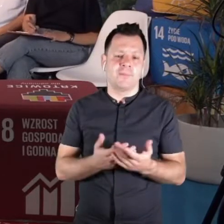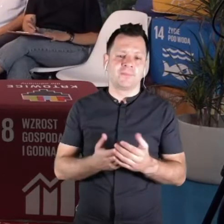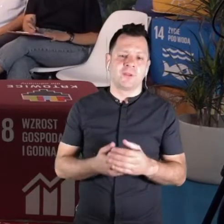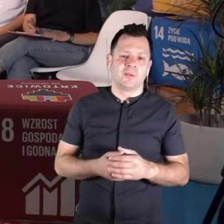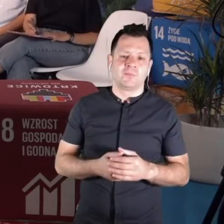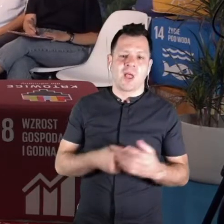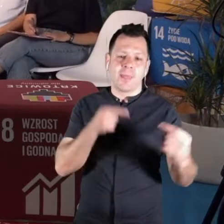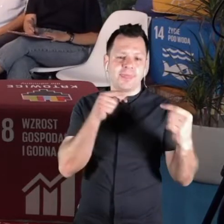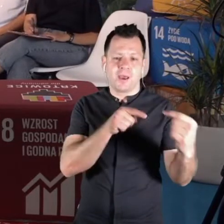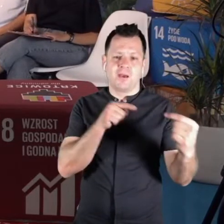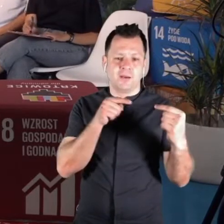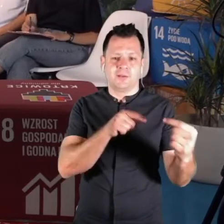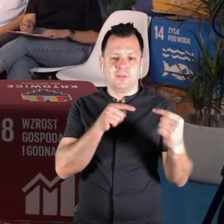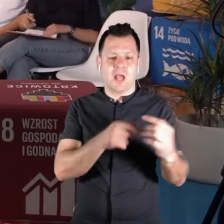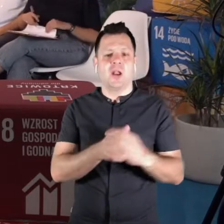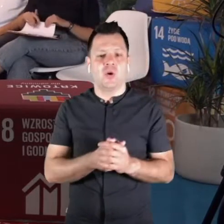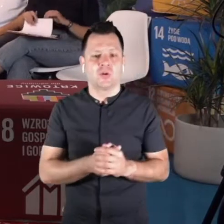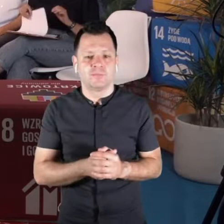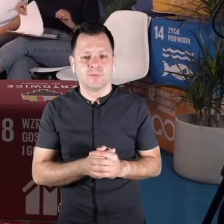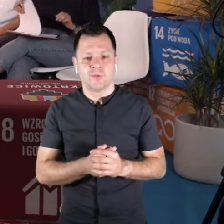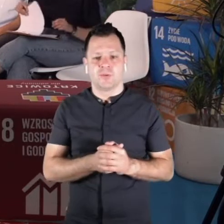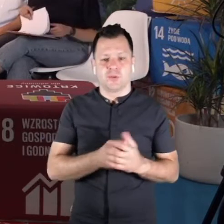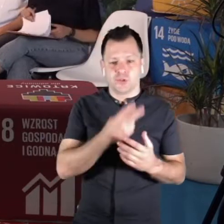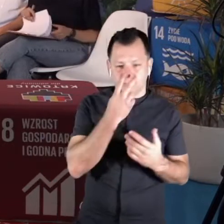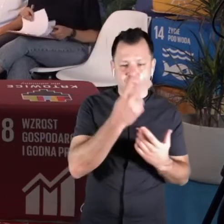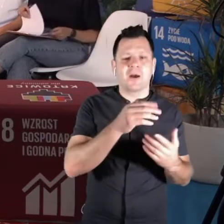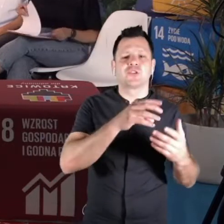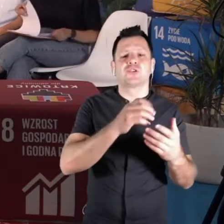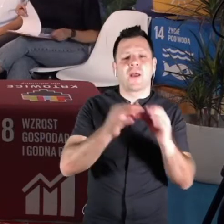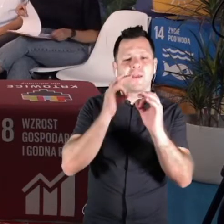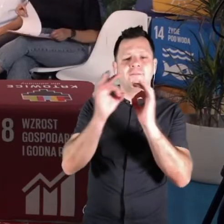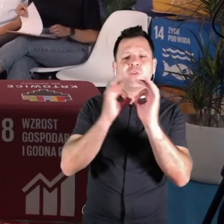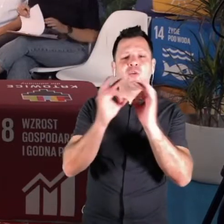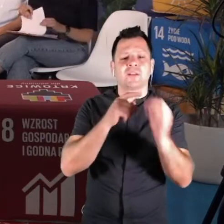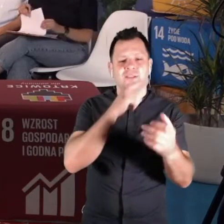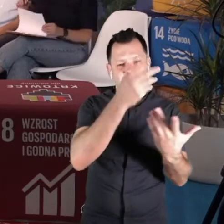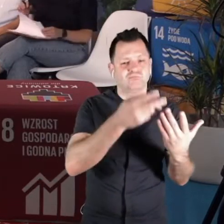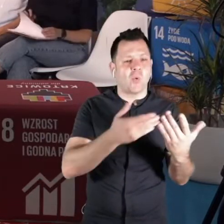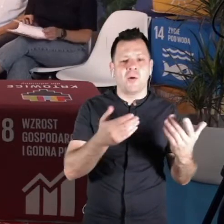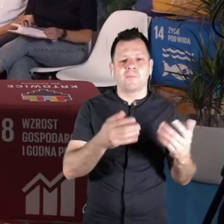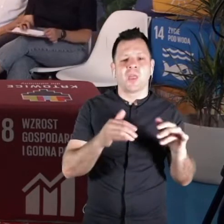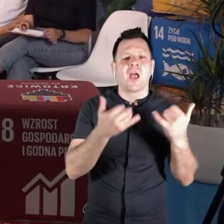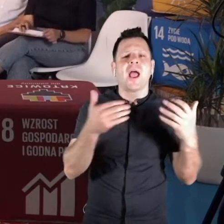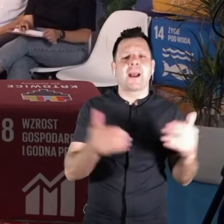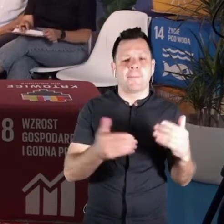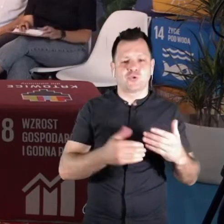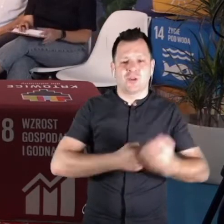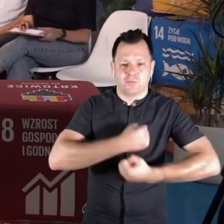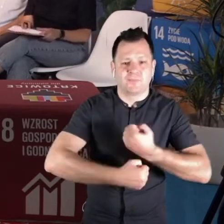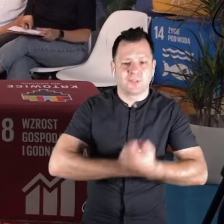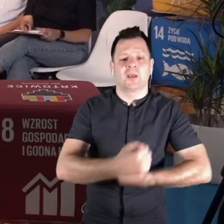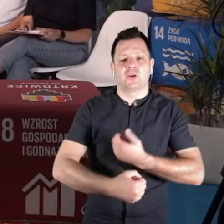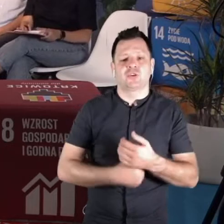citizens? So the educational element is very important as well for us. And also, which is